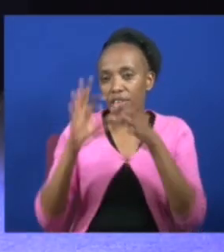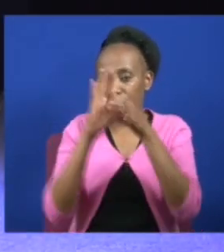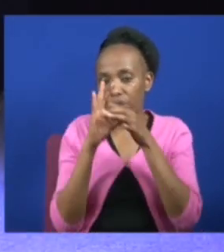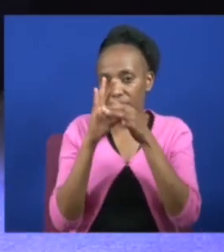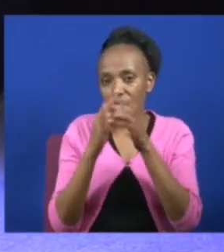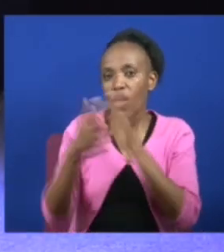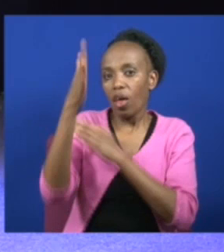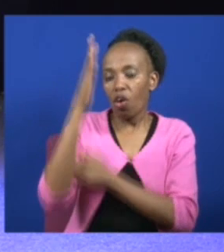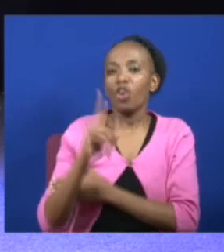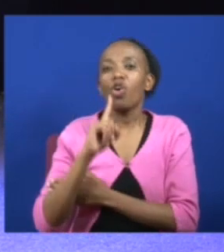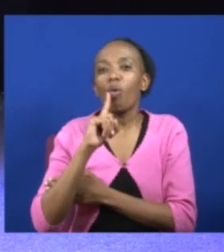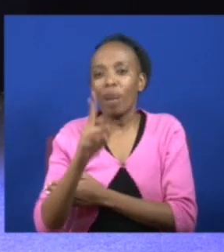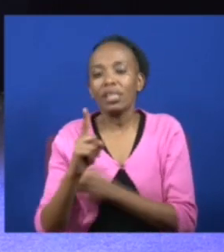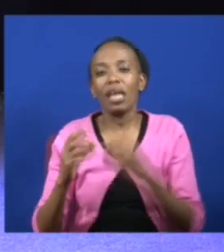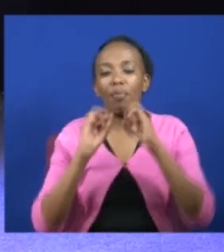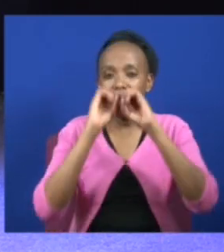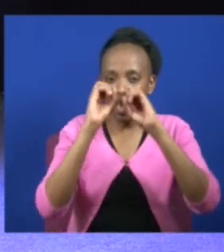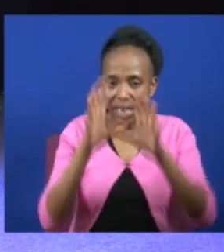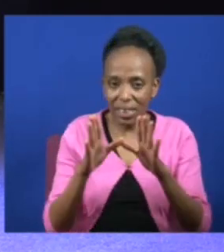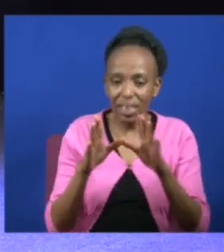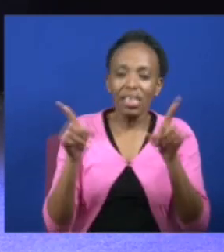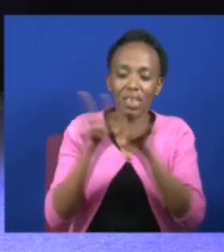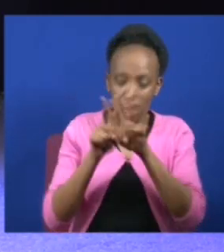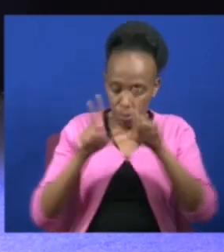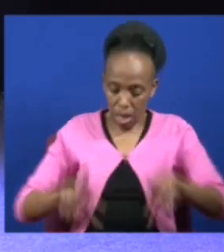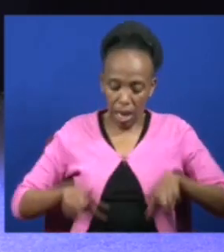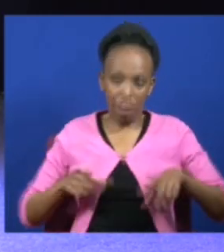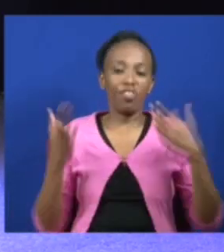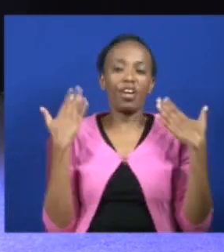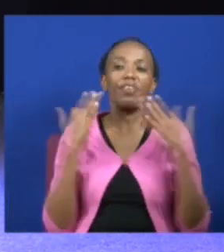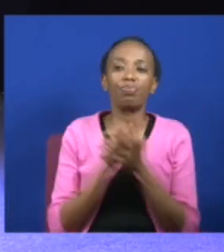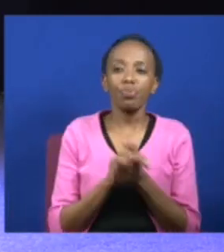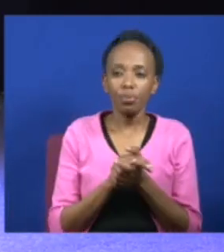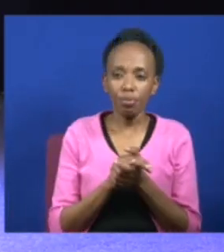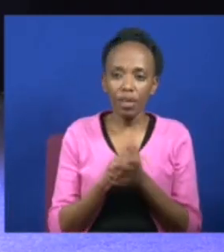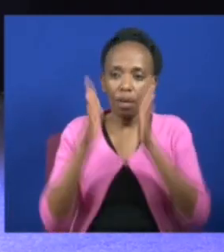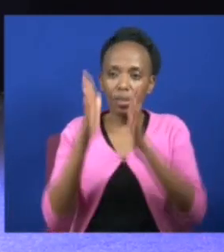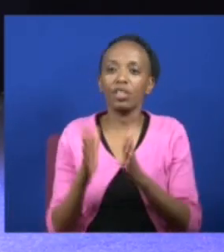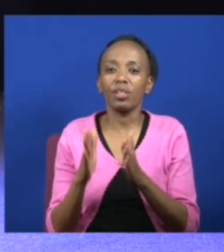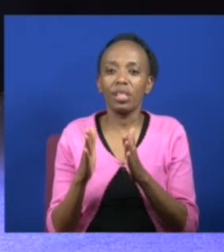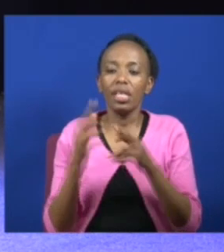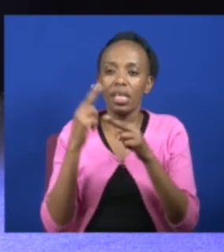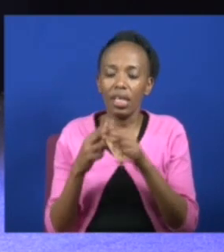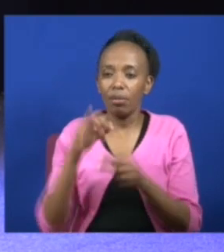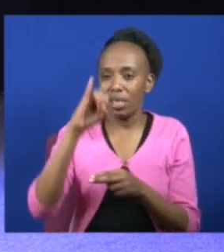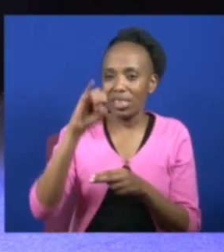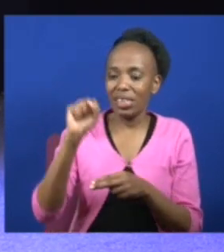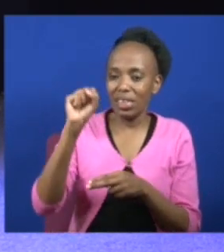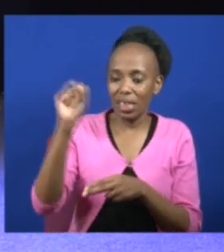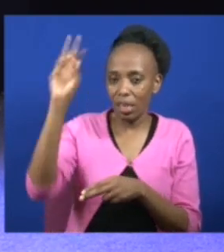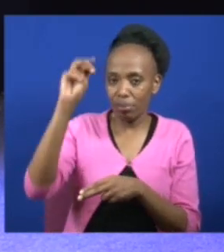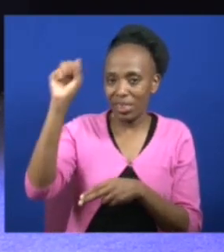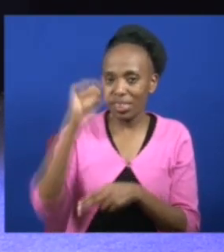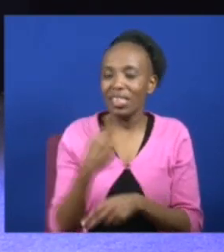unity, God commands a blessing, even life forevermore. Somebody called James Westbury